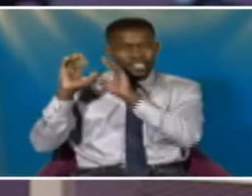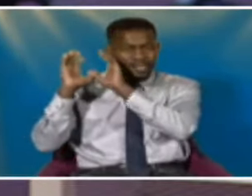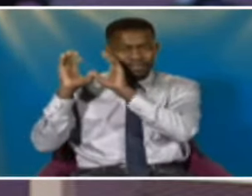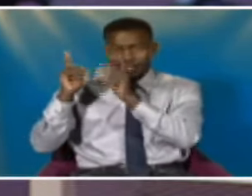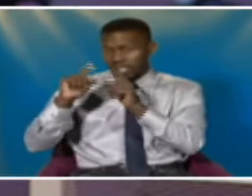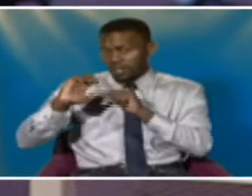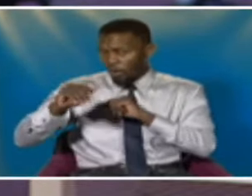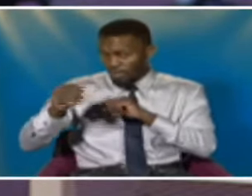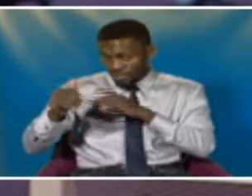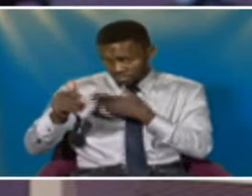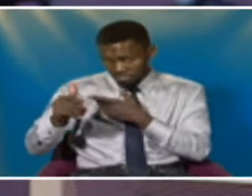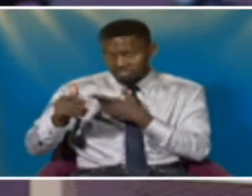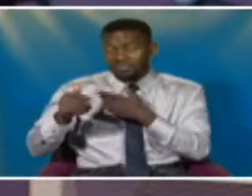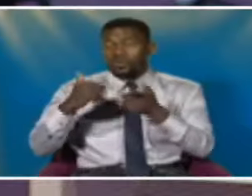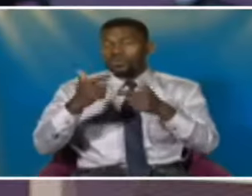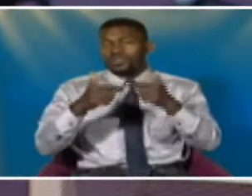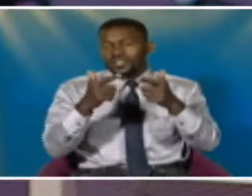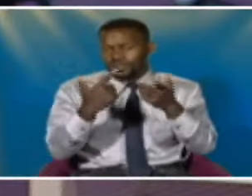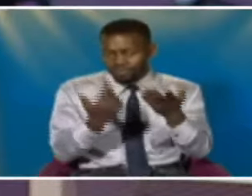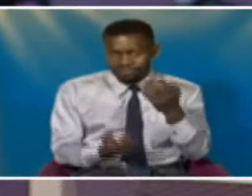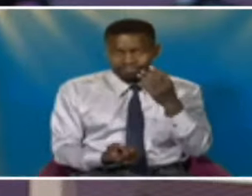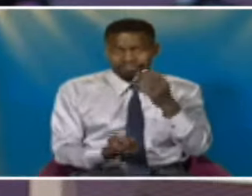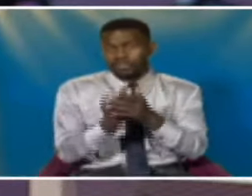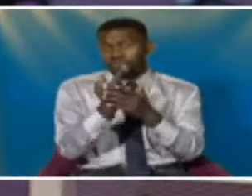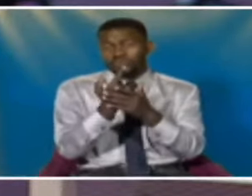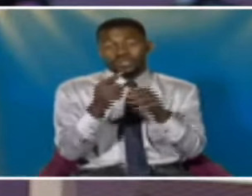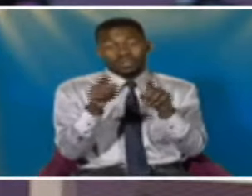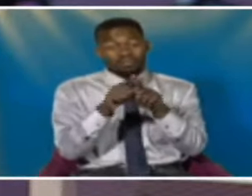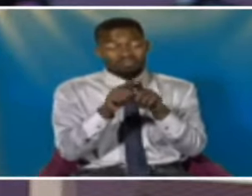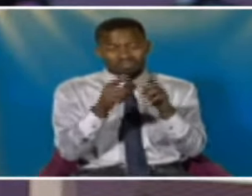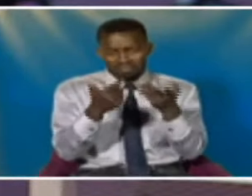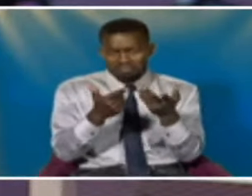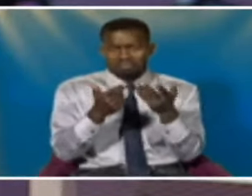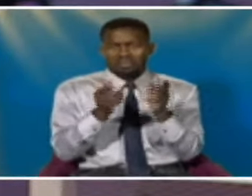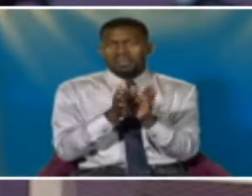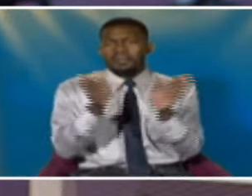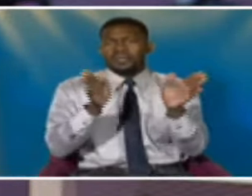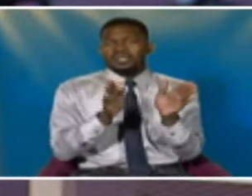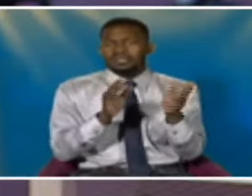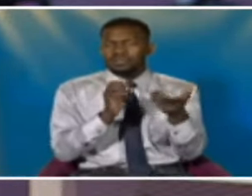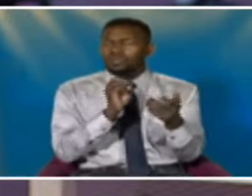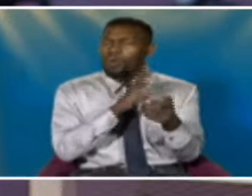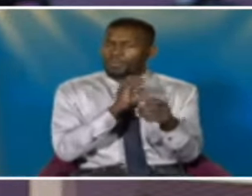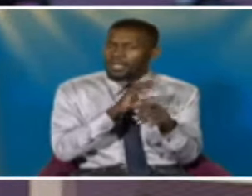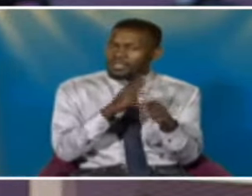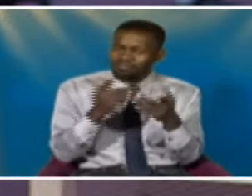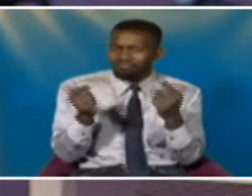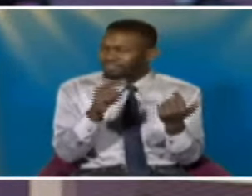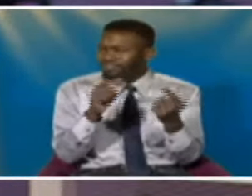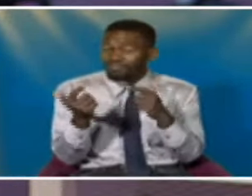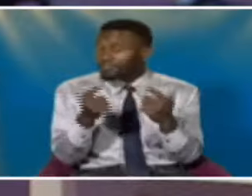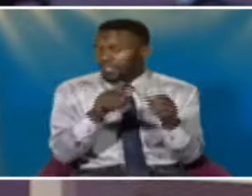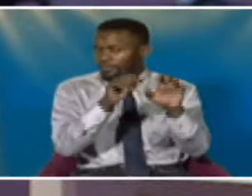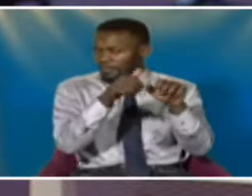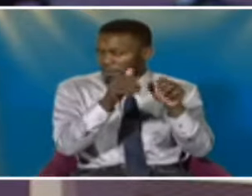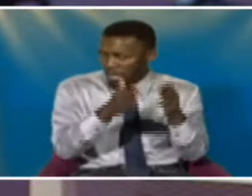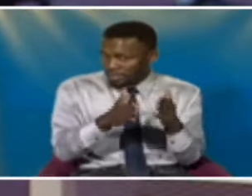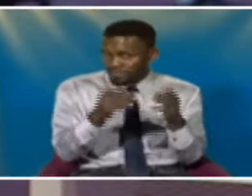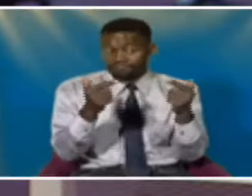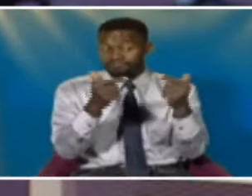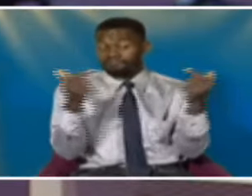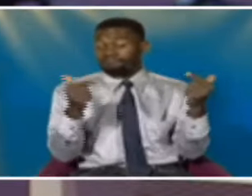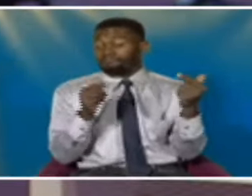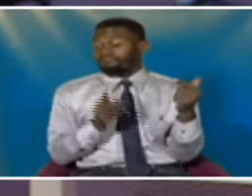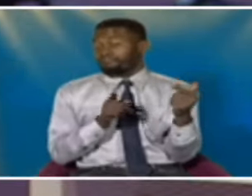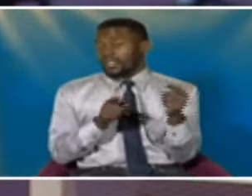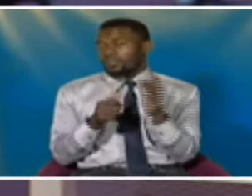to elicit, or rather continue to elicit reactions among Kenyans. While farmers and traders are opposed to the ban, saying they